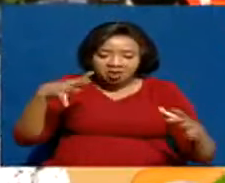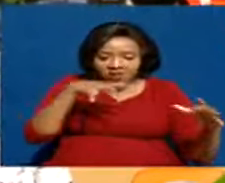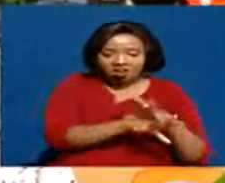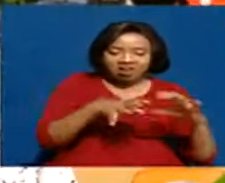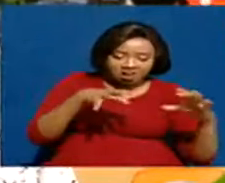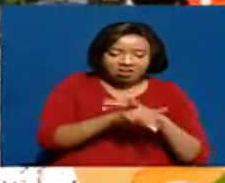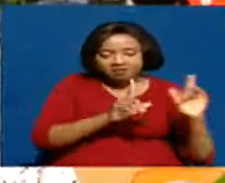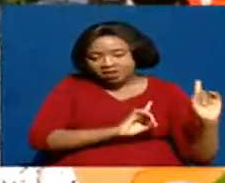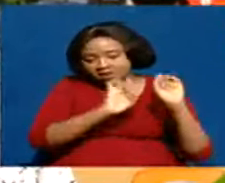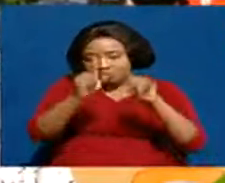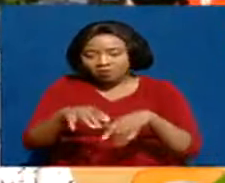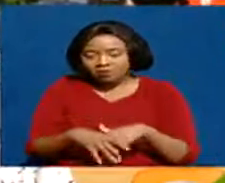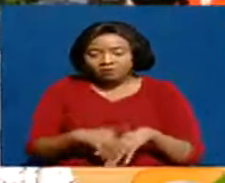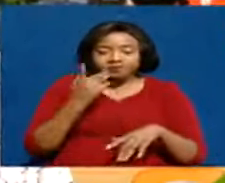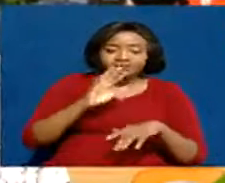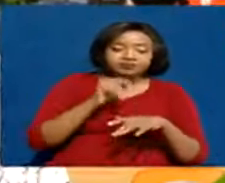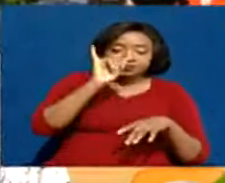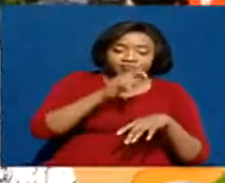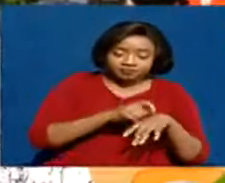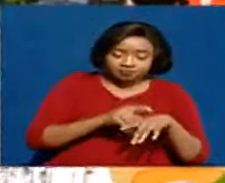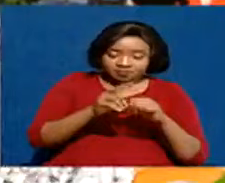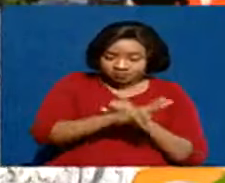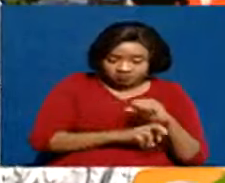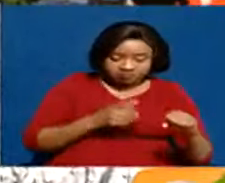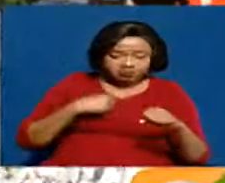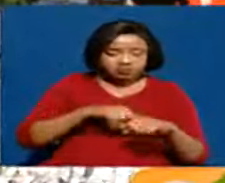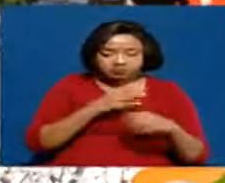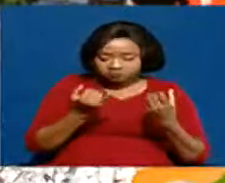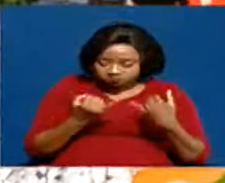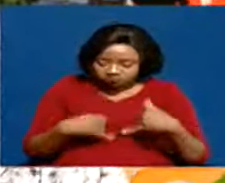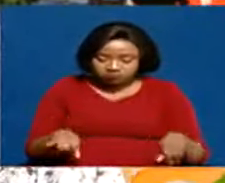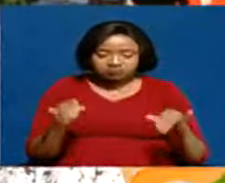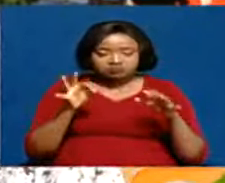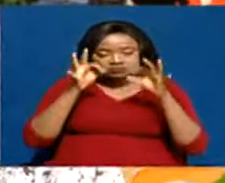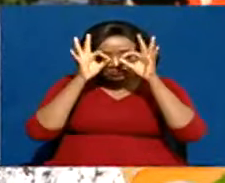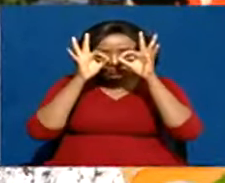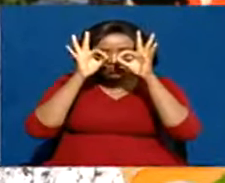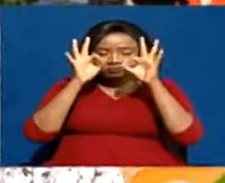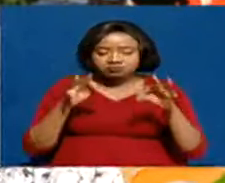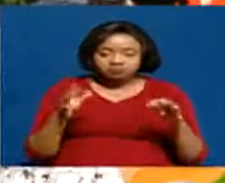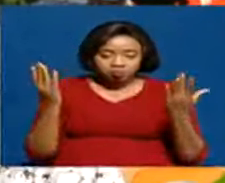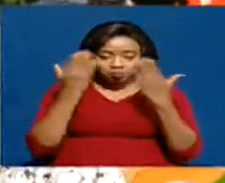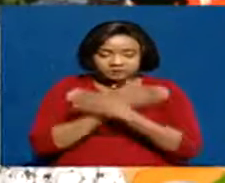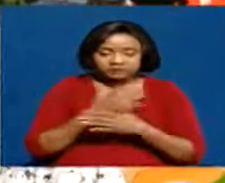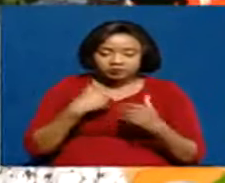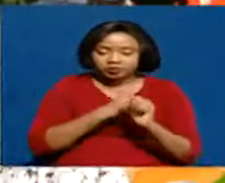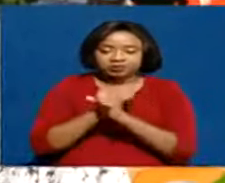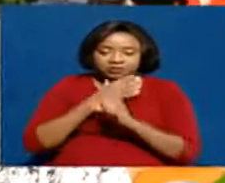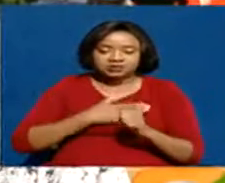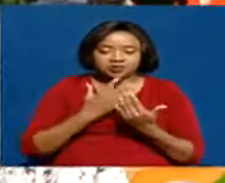mbali. Tumejaribu tangu siku hiyo waipe. Tumejaribu kukaa usiku. Tukilinda hii mali